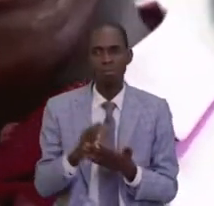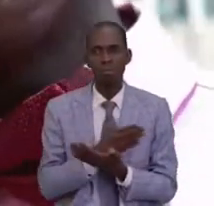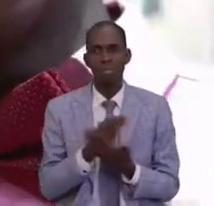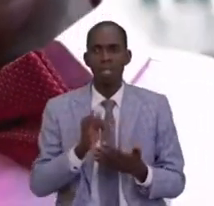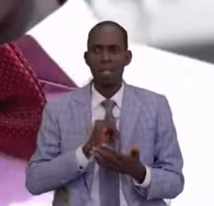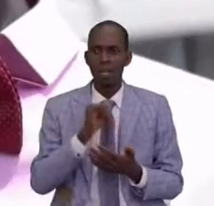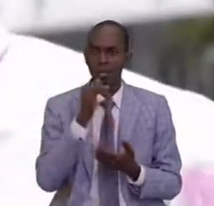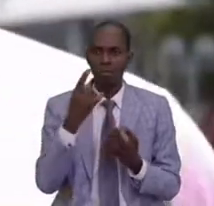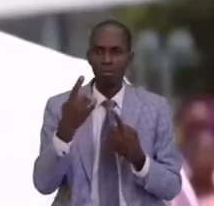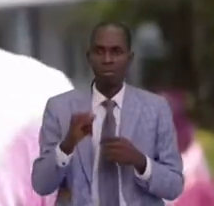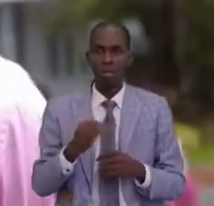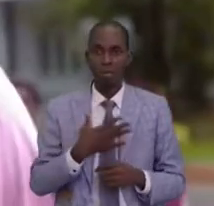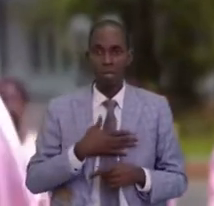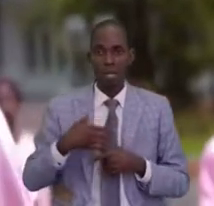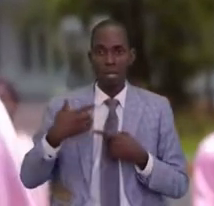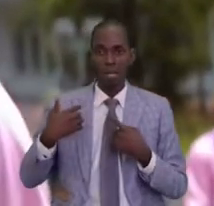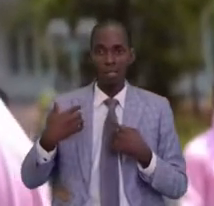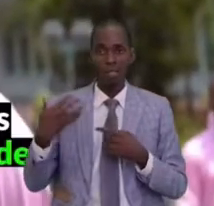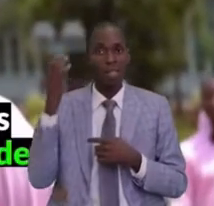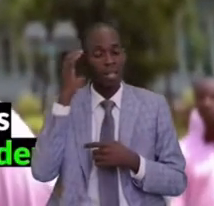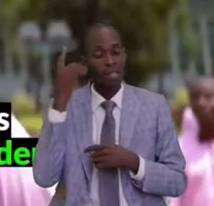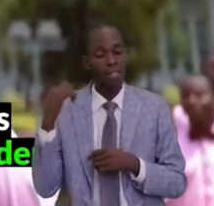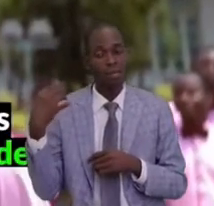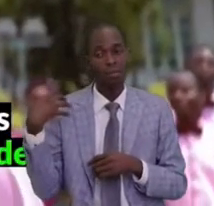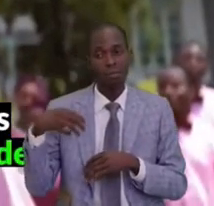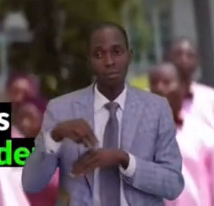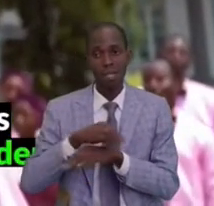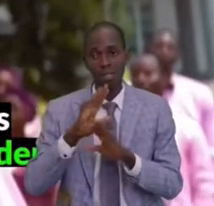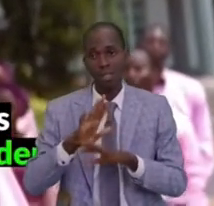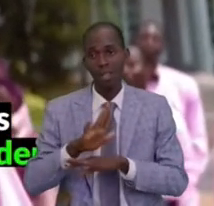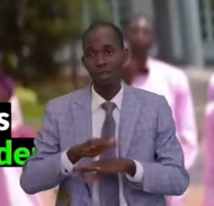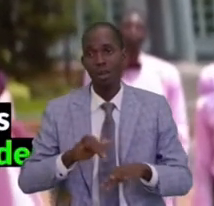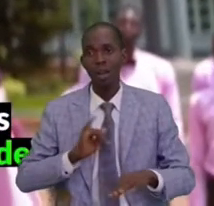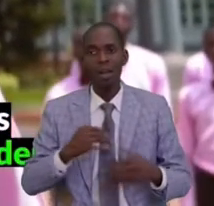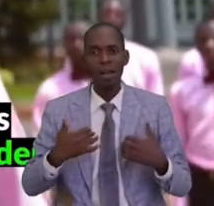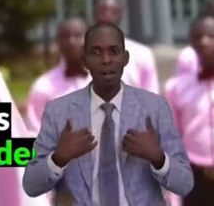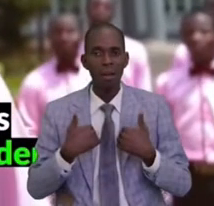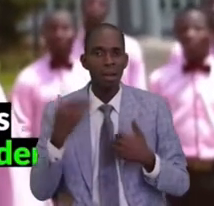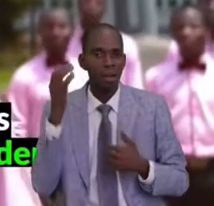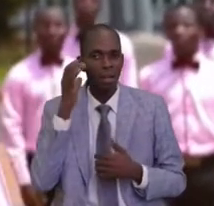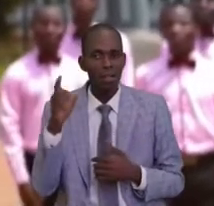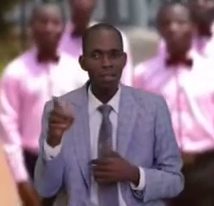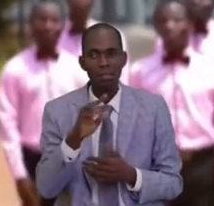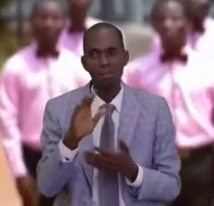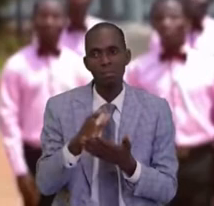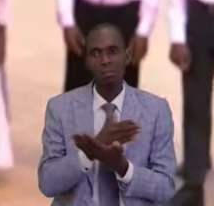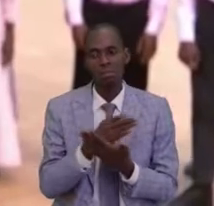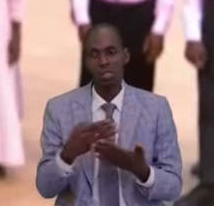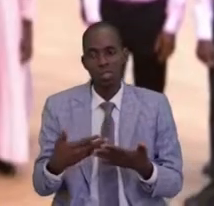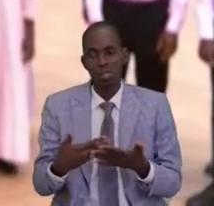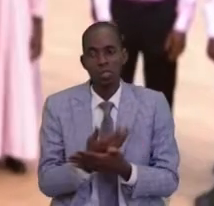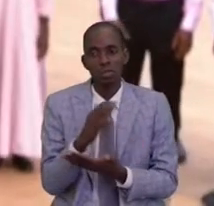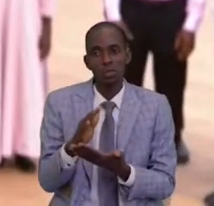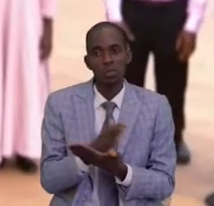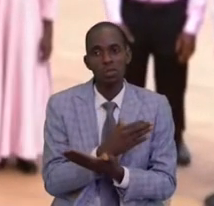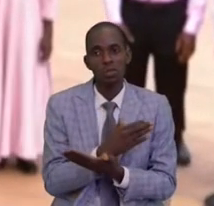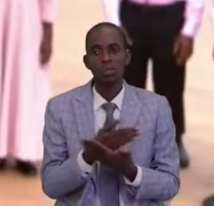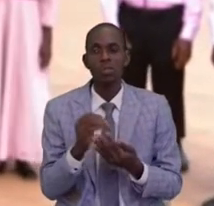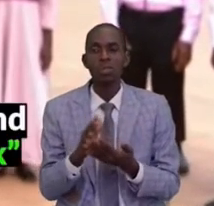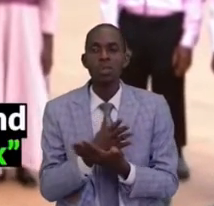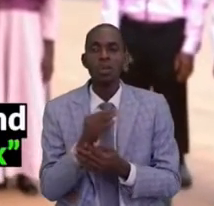and hear the master's call. I've heard them sing the modern song and songs of long